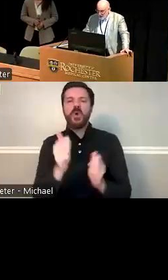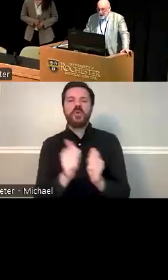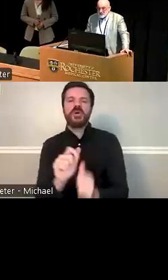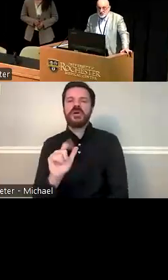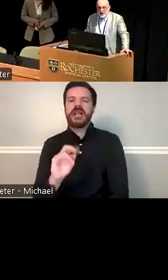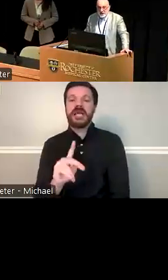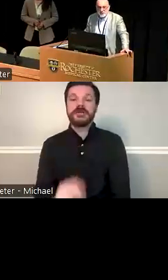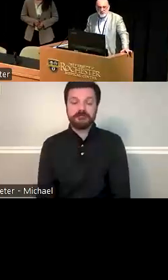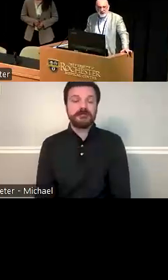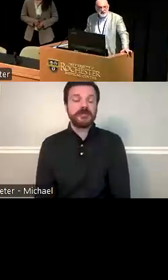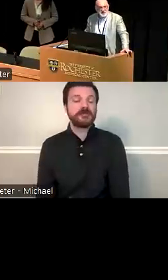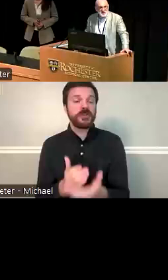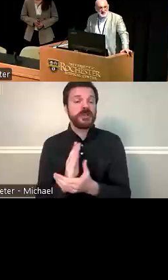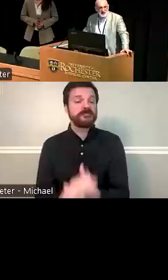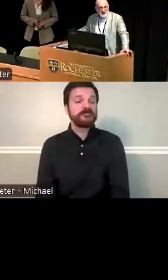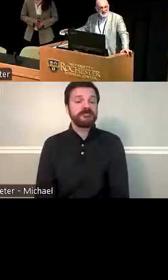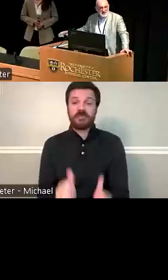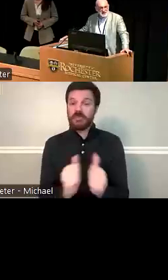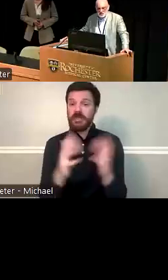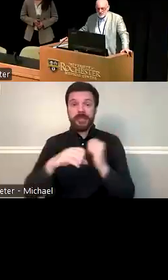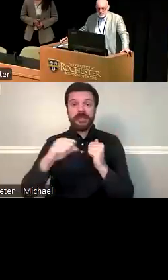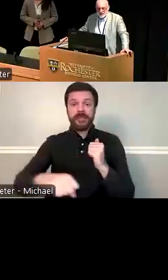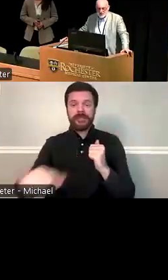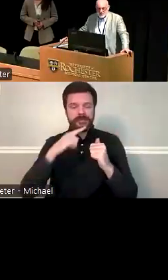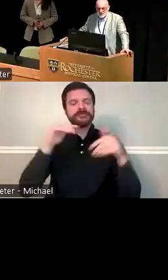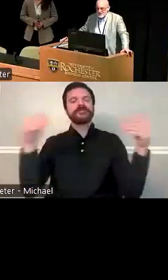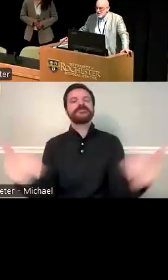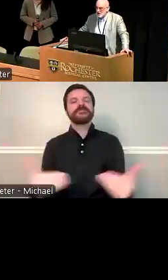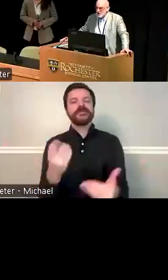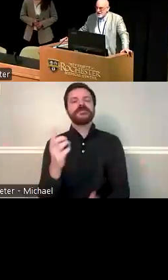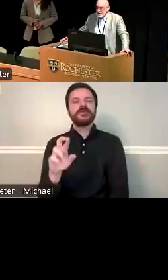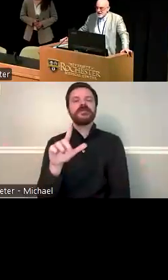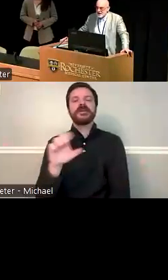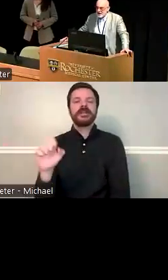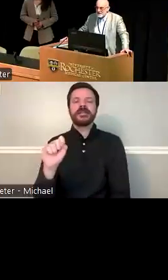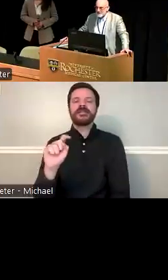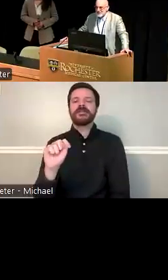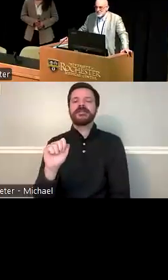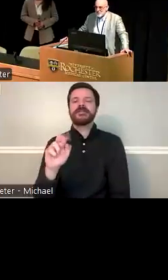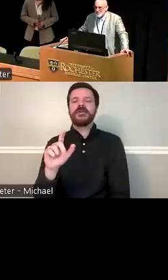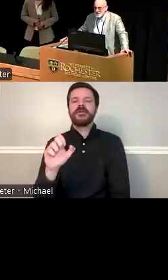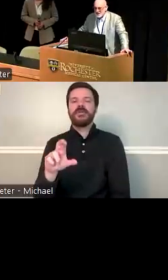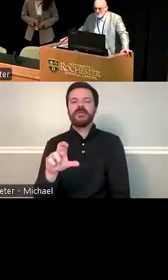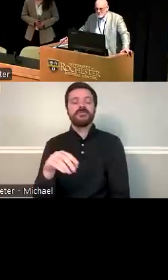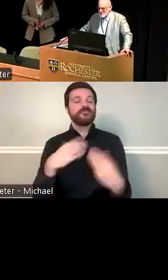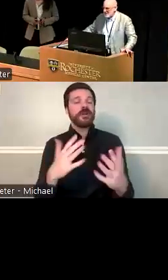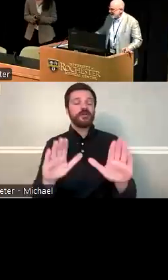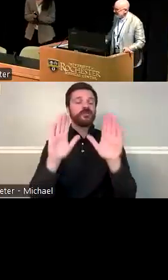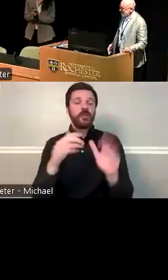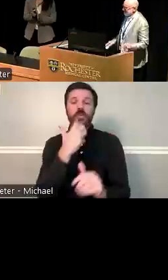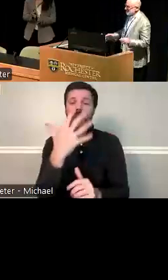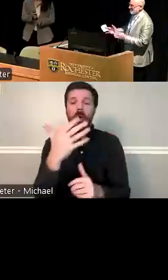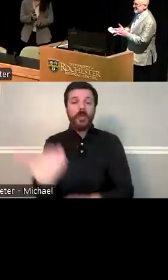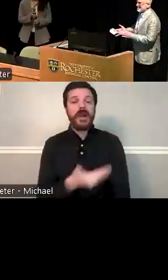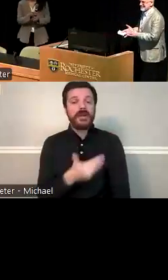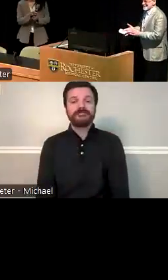All right, so now without any further delay, I'd like to introduce Dr. Lee-Tauler, and let's give her a warm welcome.